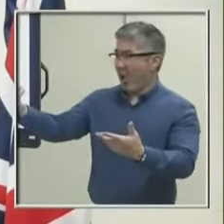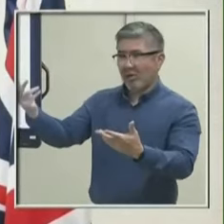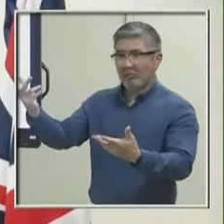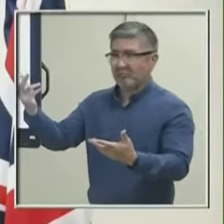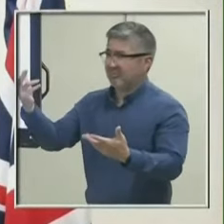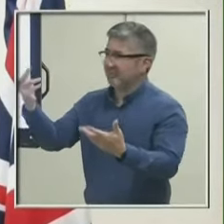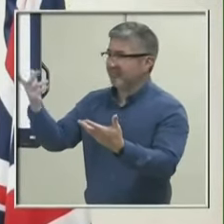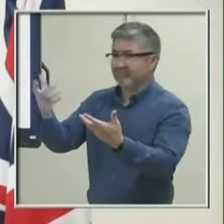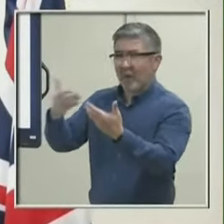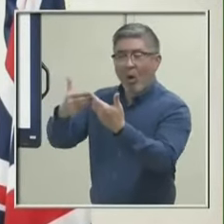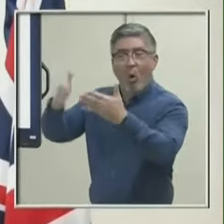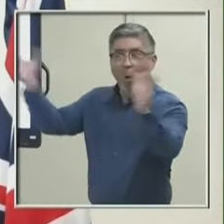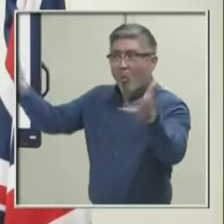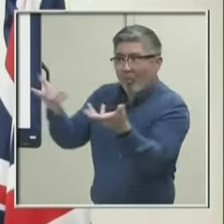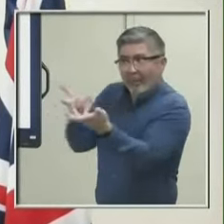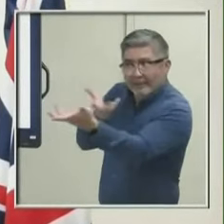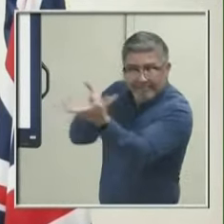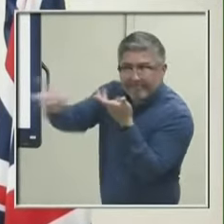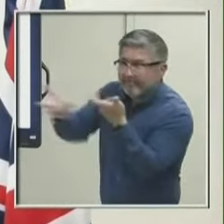in their process,